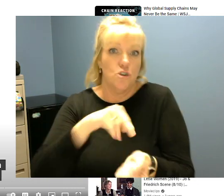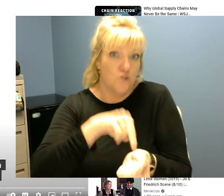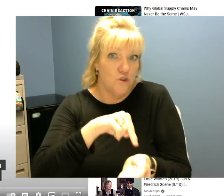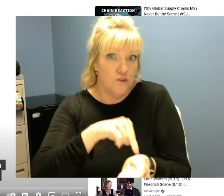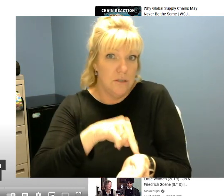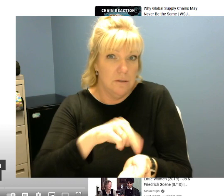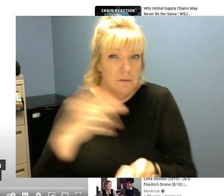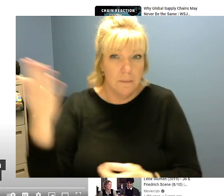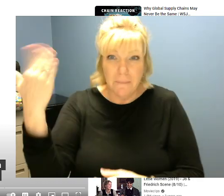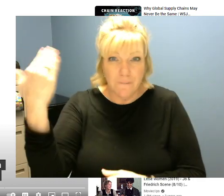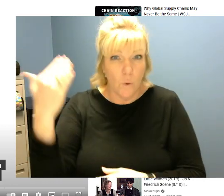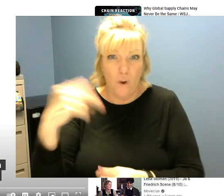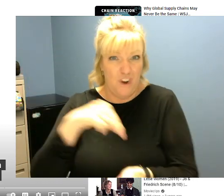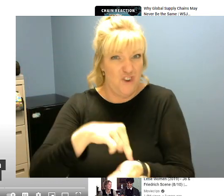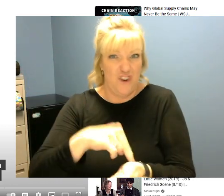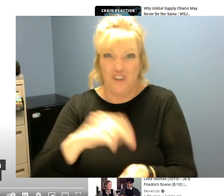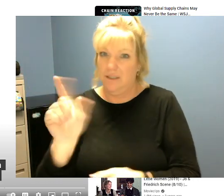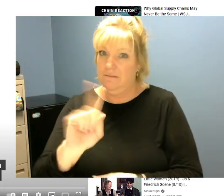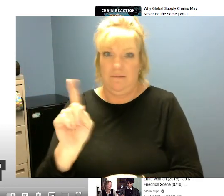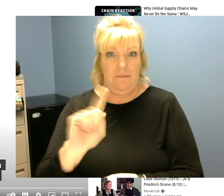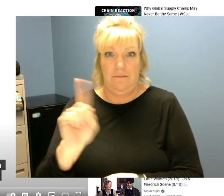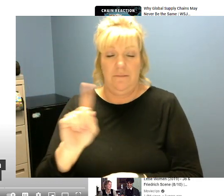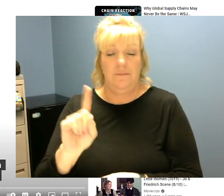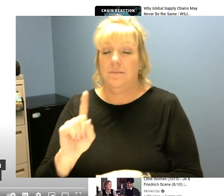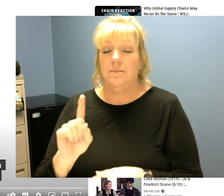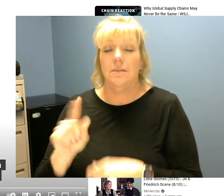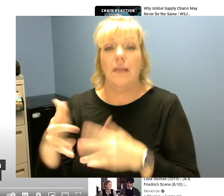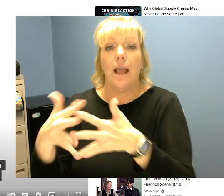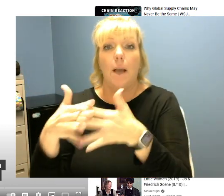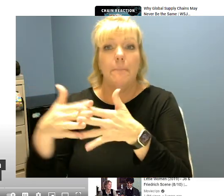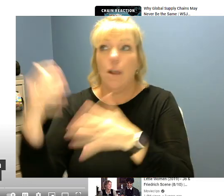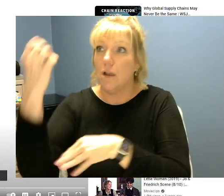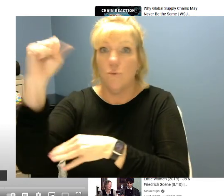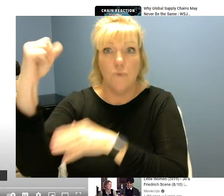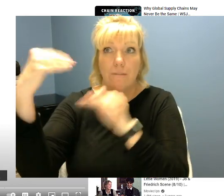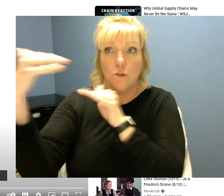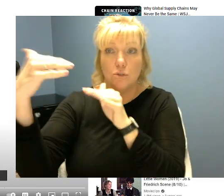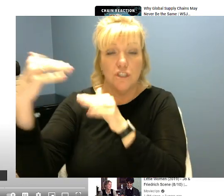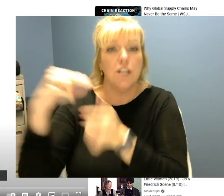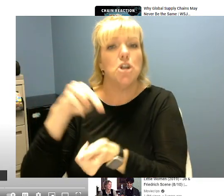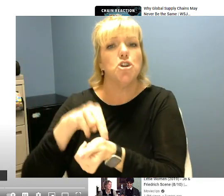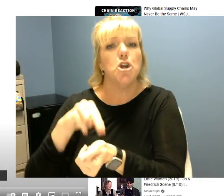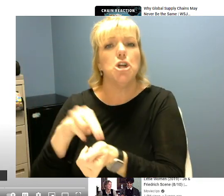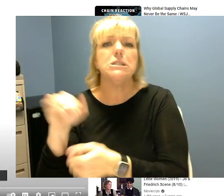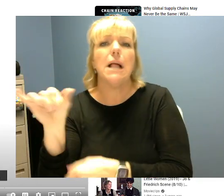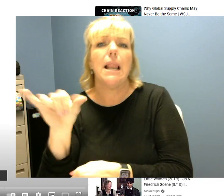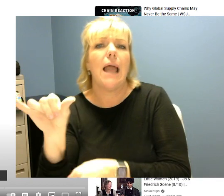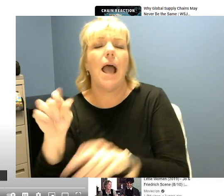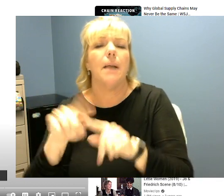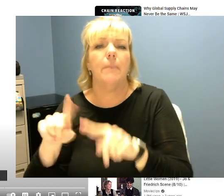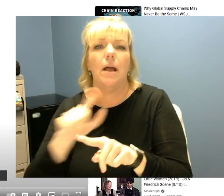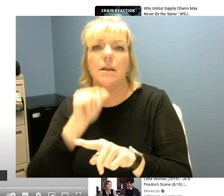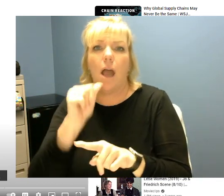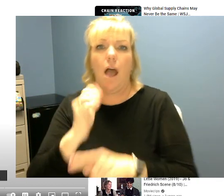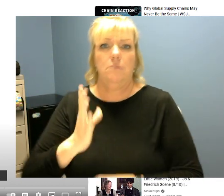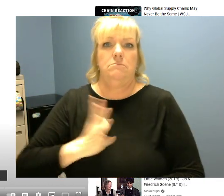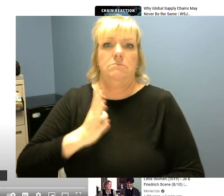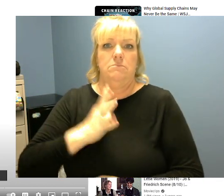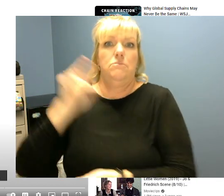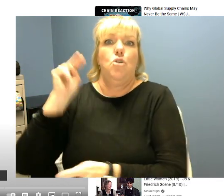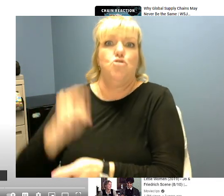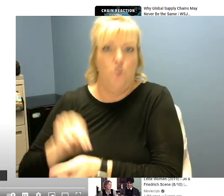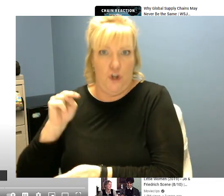might have been nursing in the American Revolution, but it wasn't in official capacity. This is a shift in the Civil War. And we'll talk